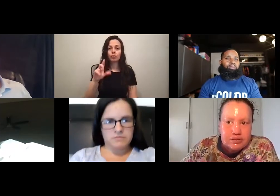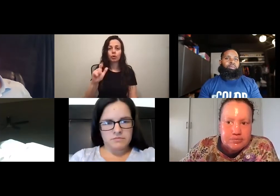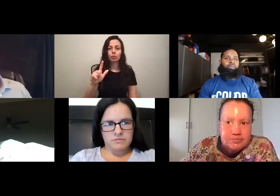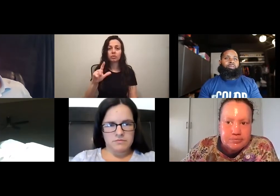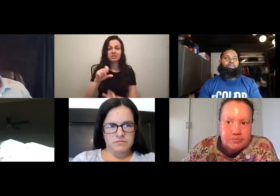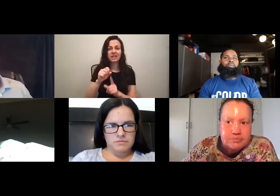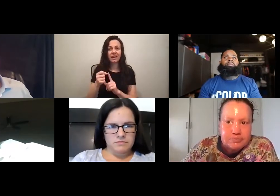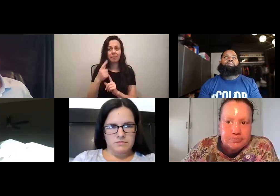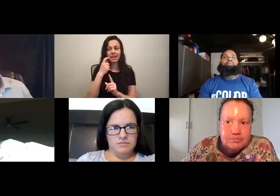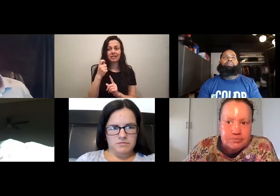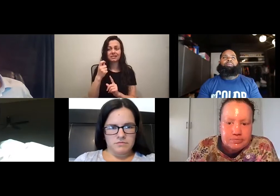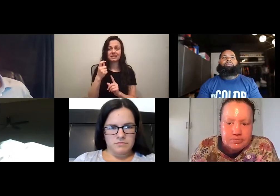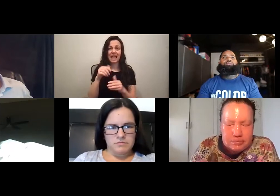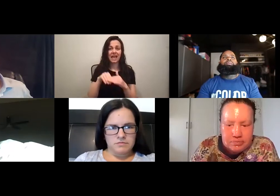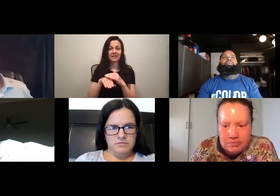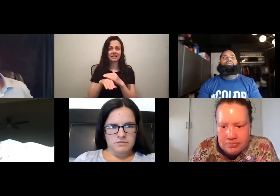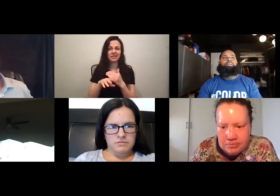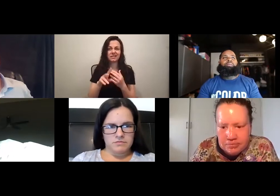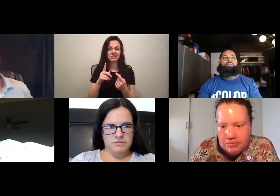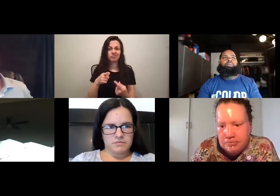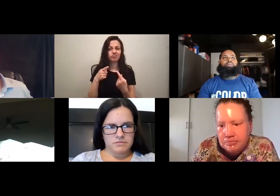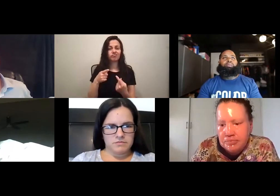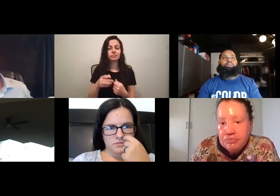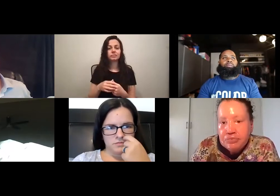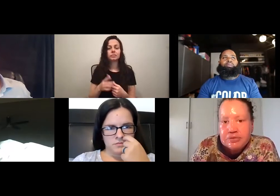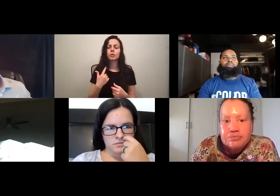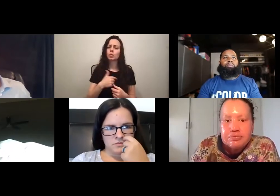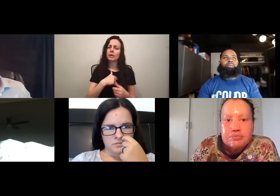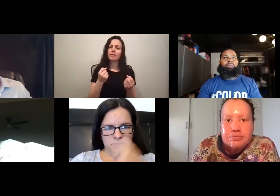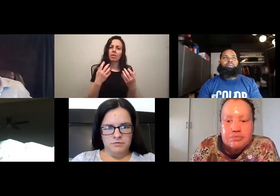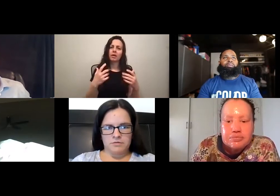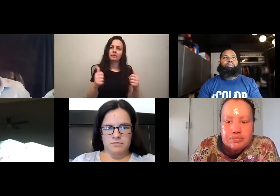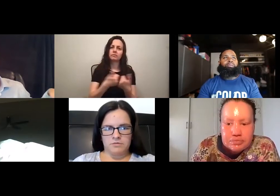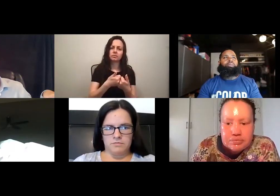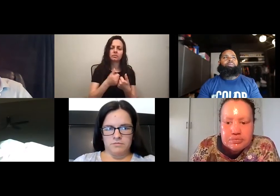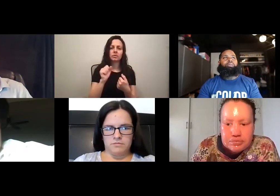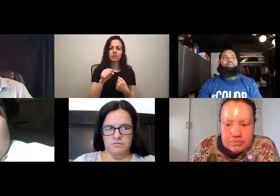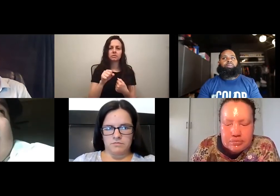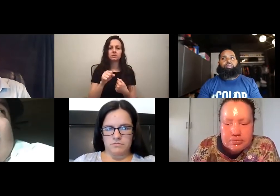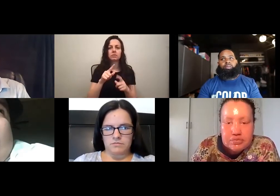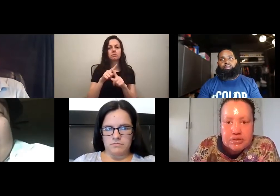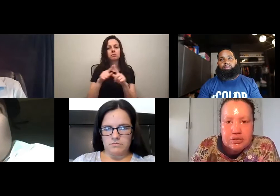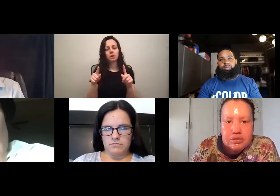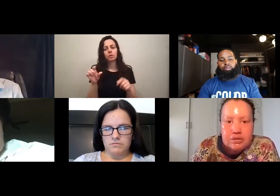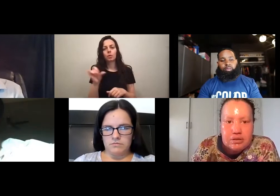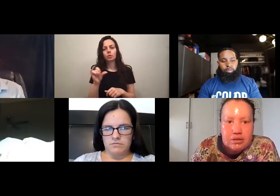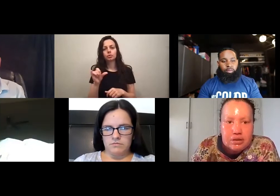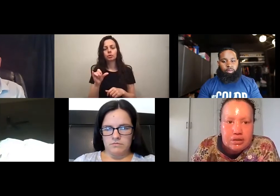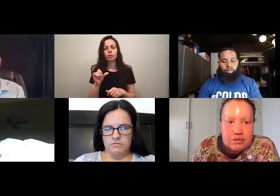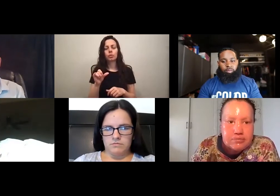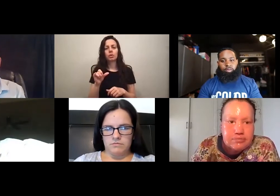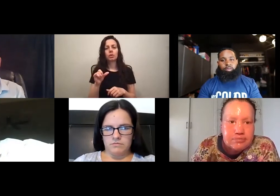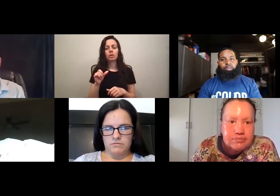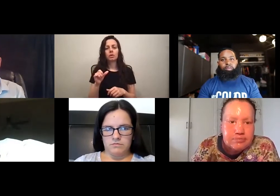think sometimes there are legitimate hurdles we have to get by, but there are also times